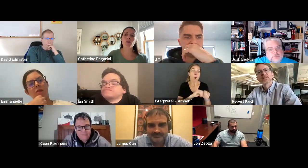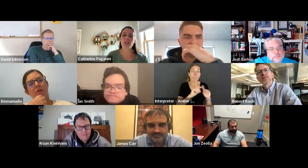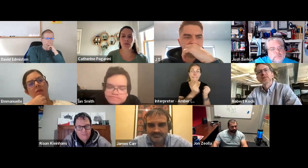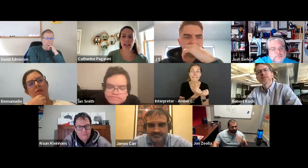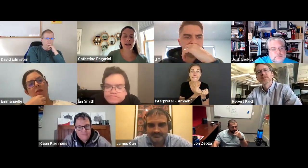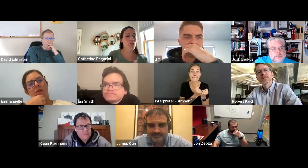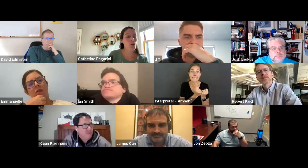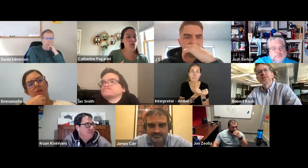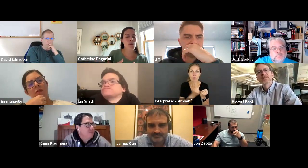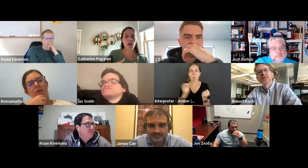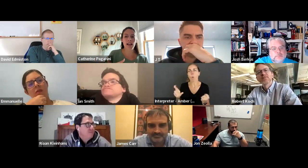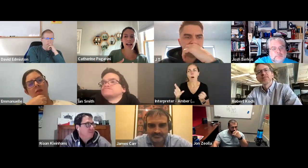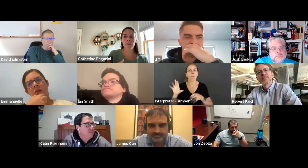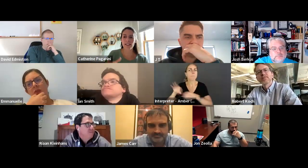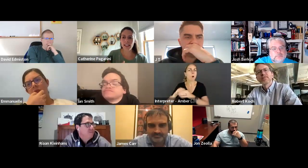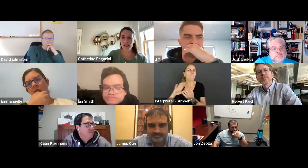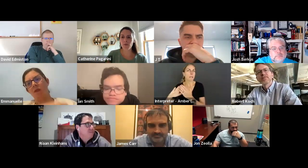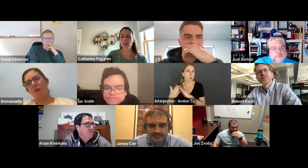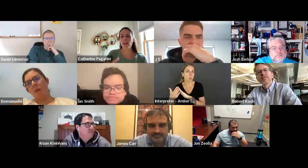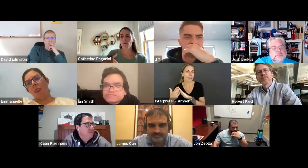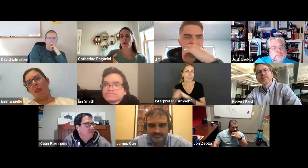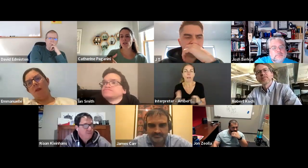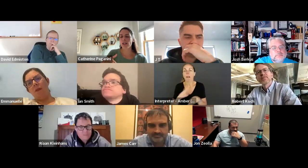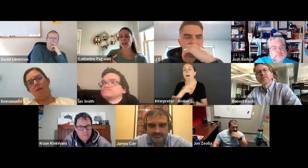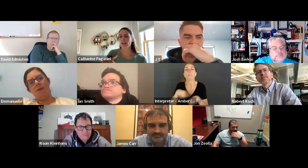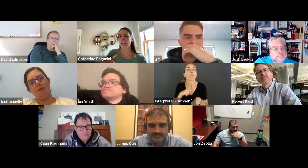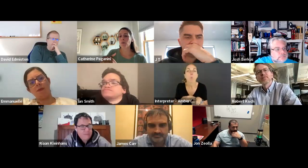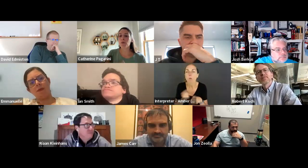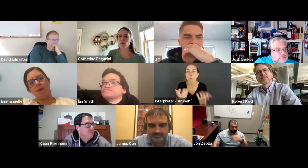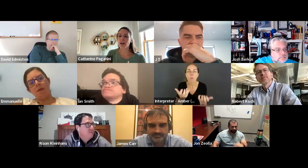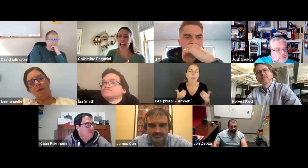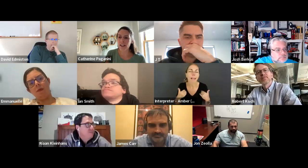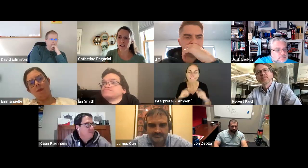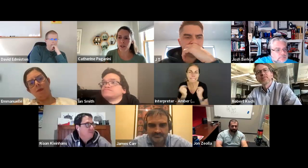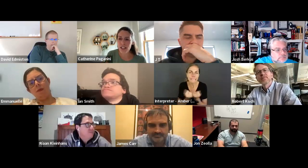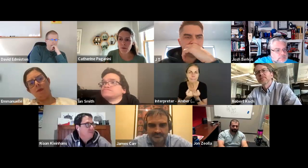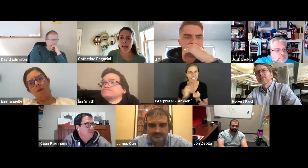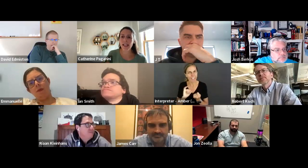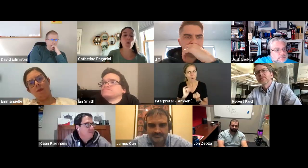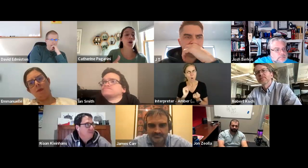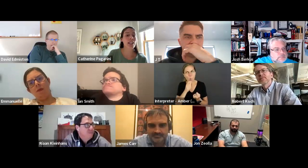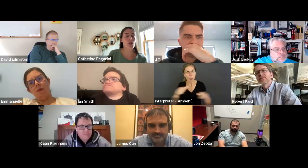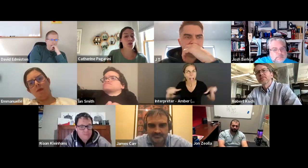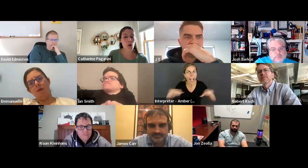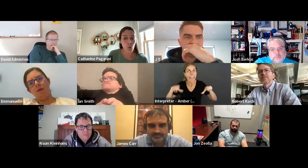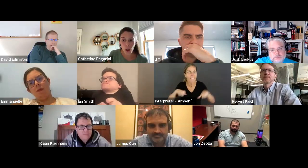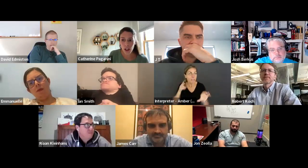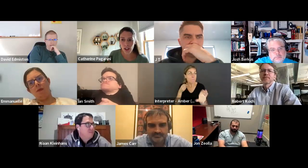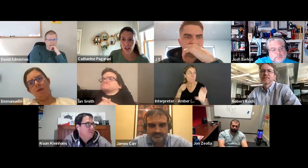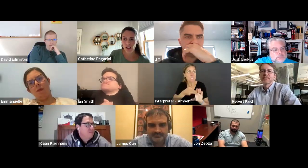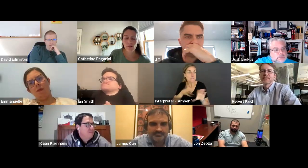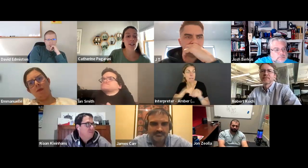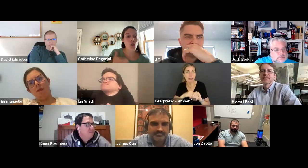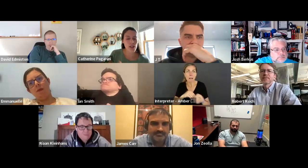and community, right? Like, of course we wanna have a team, which are people who are actively participating, willing to do some